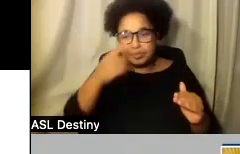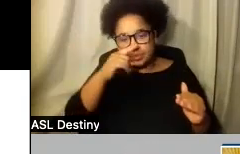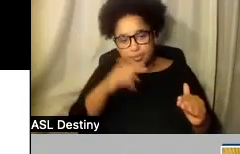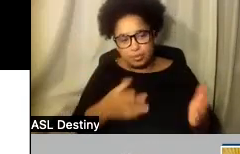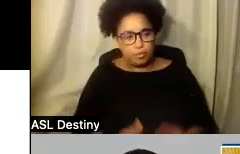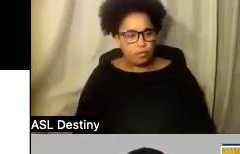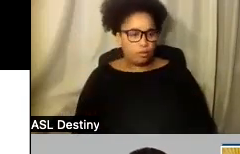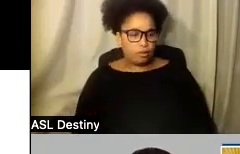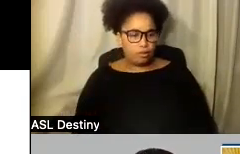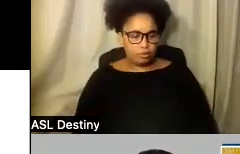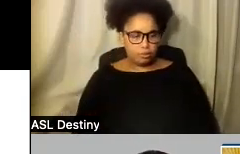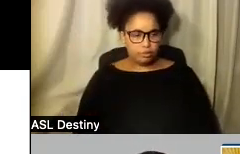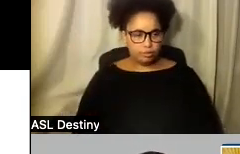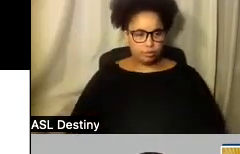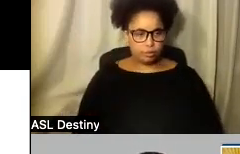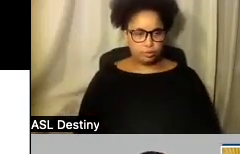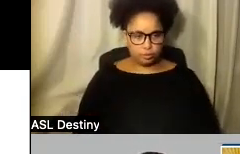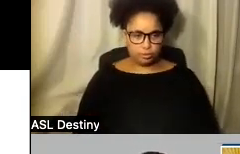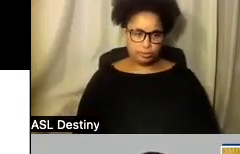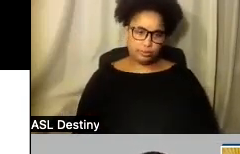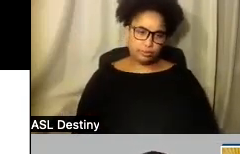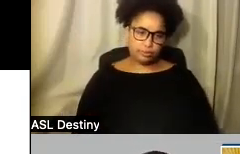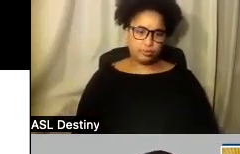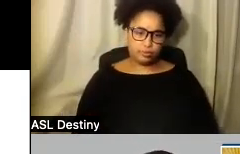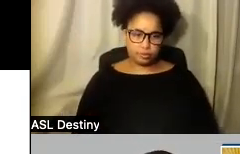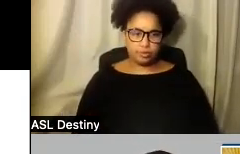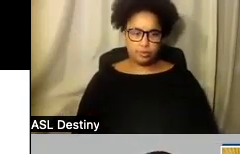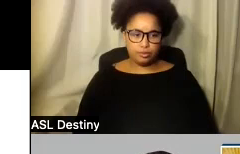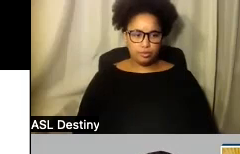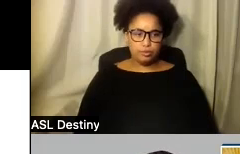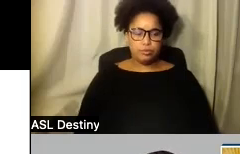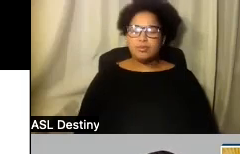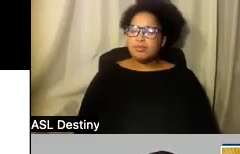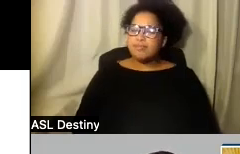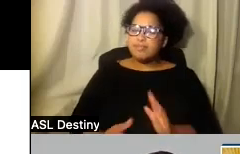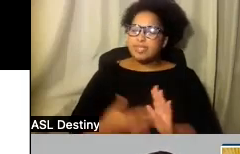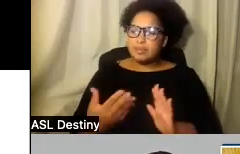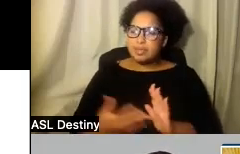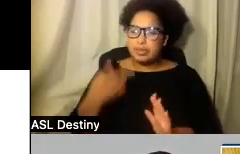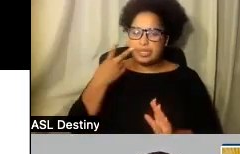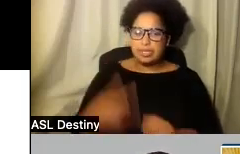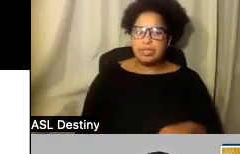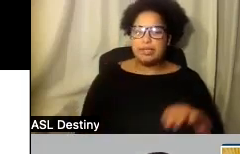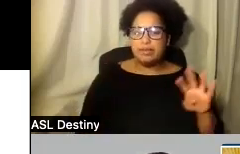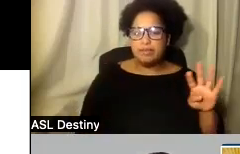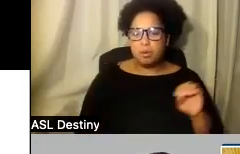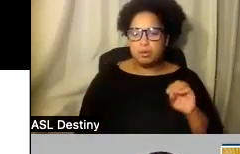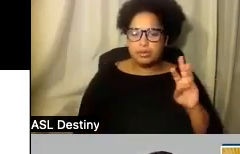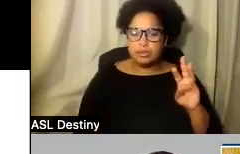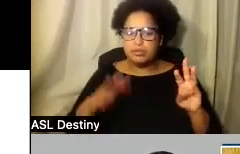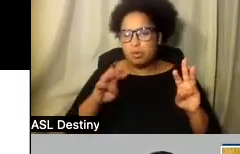So I want to talk about this because the lines get blurred sometimes between